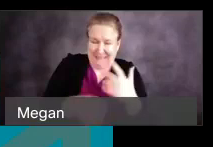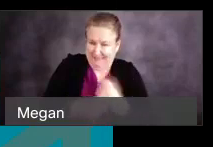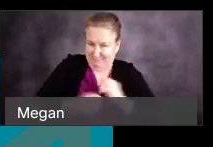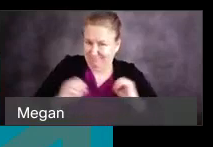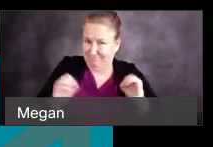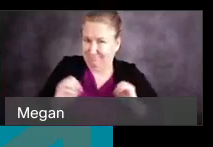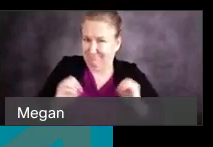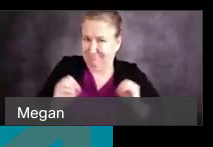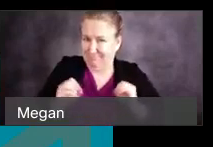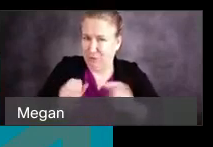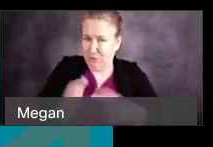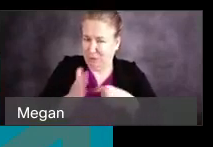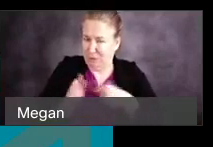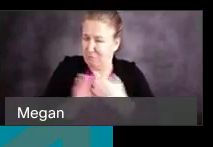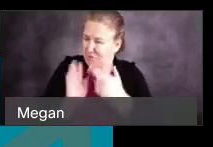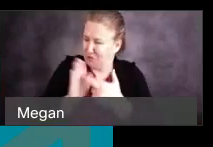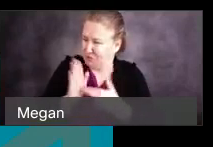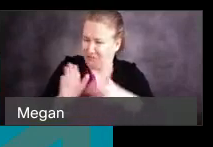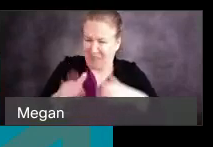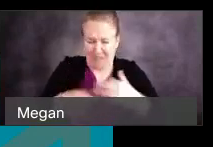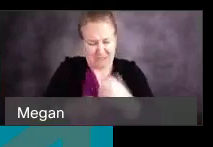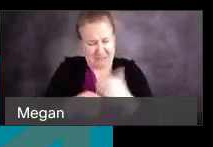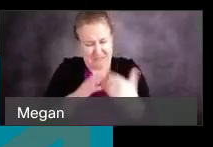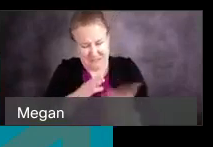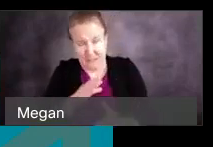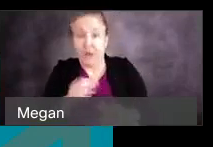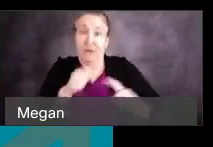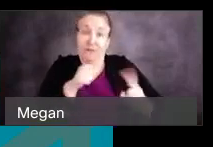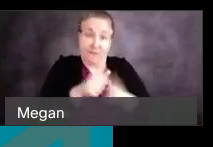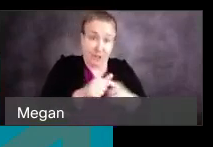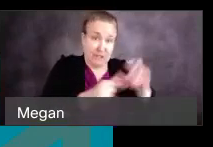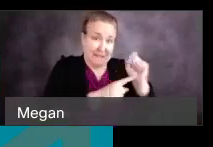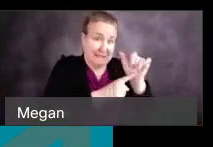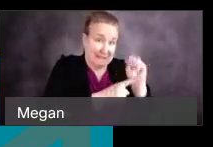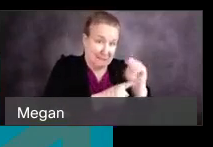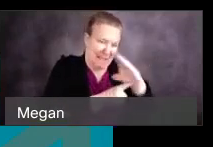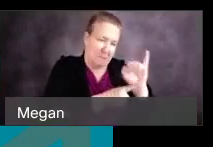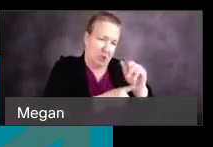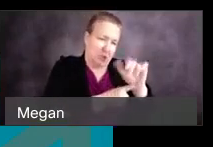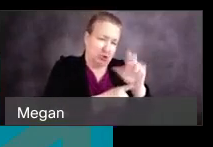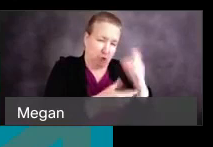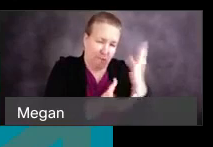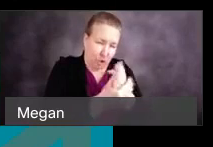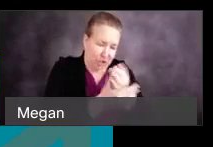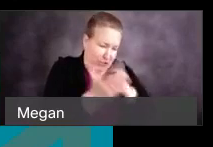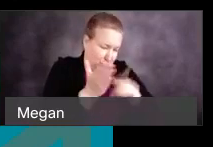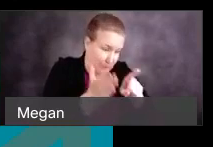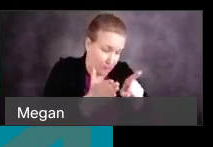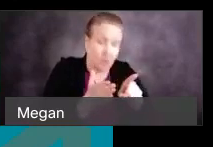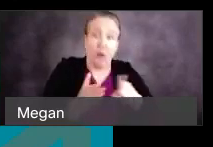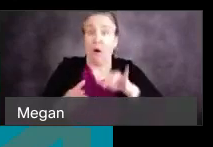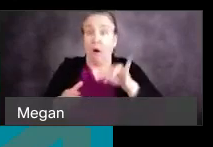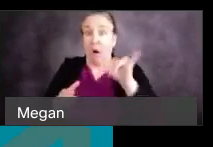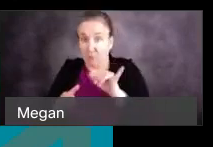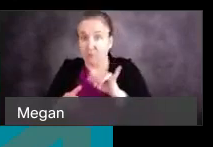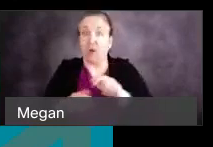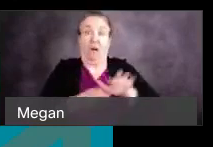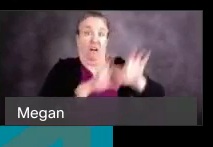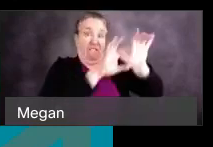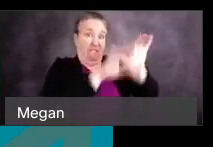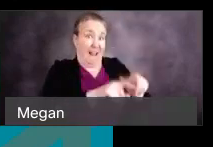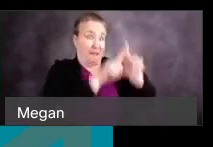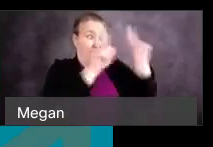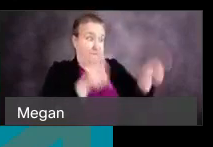pre-registered, first, please check your spam folder and also make sure that you actually hit submit on your